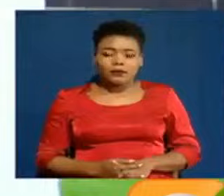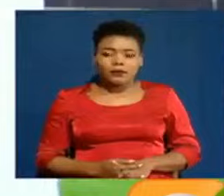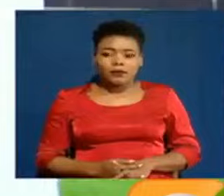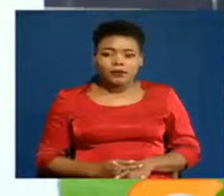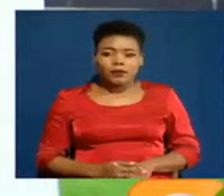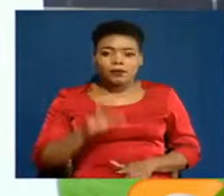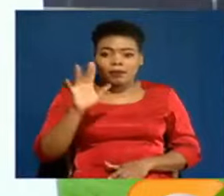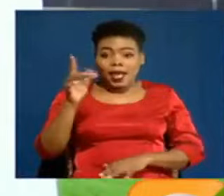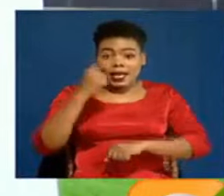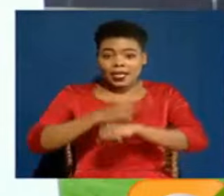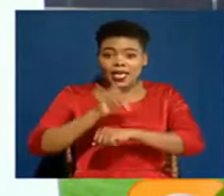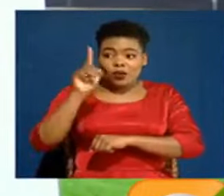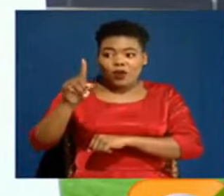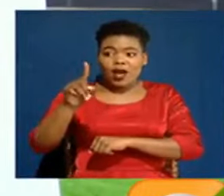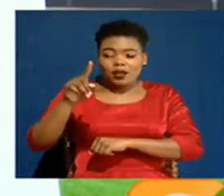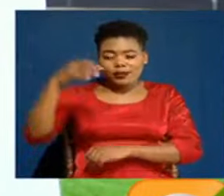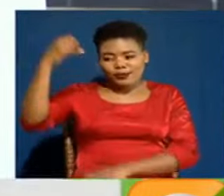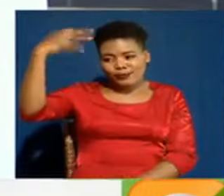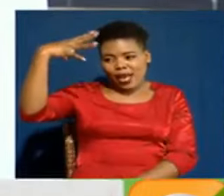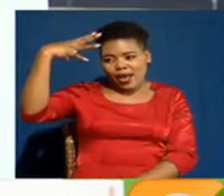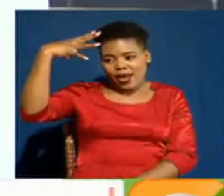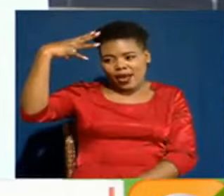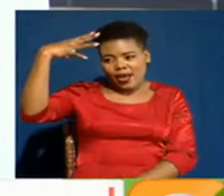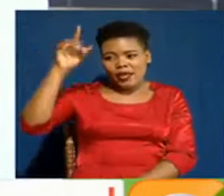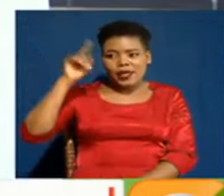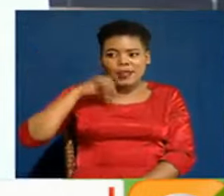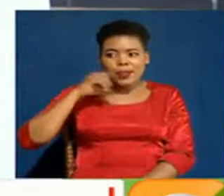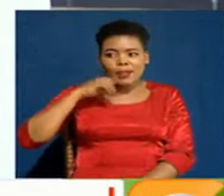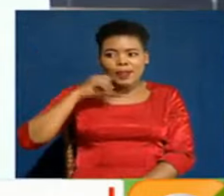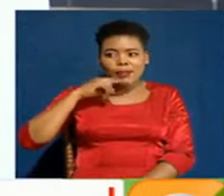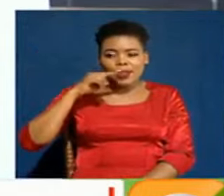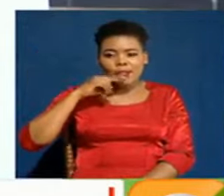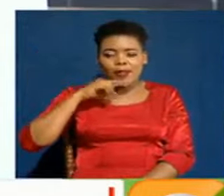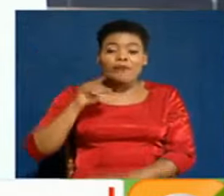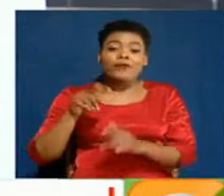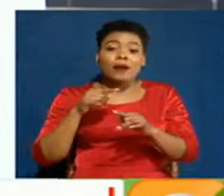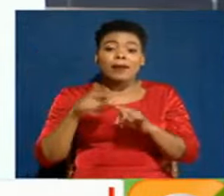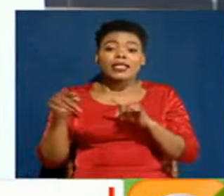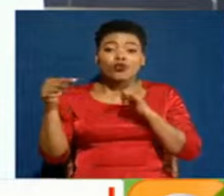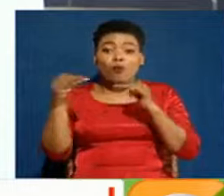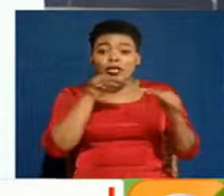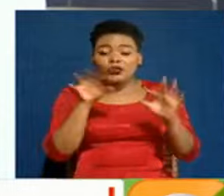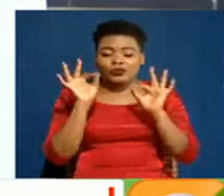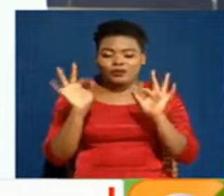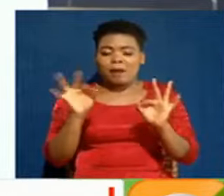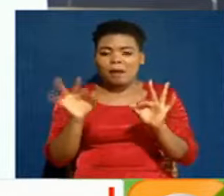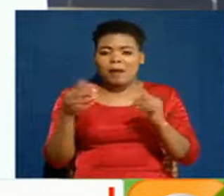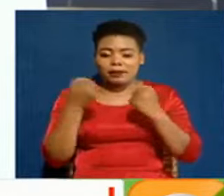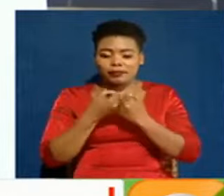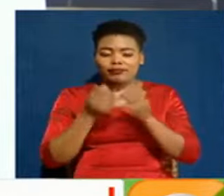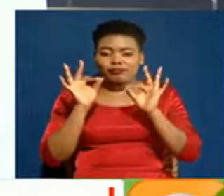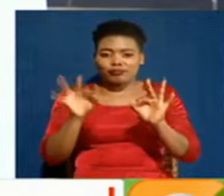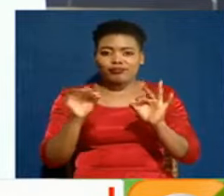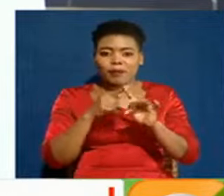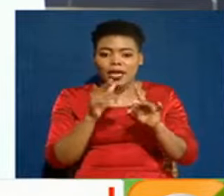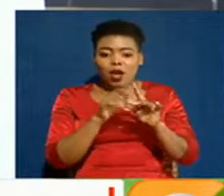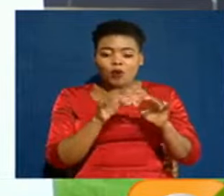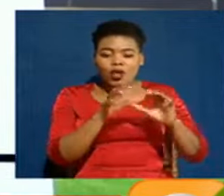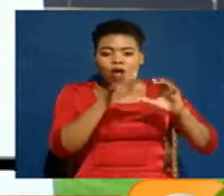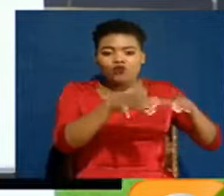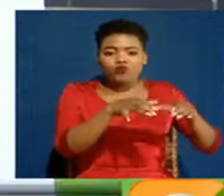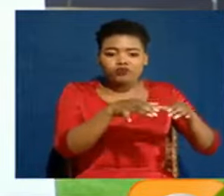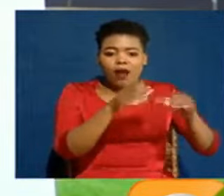Day one was a bit sunnier, and I think the scores were very, very competitive amongst the clubs. We are in a tough group with